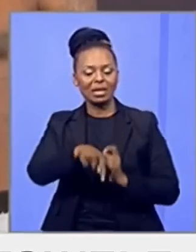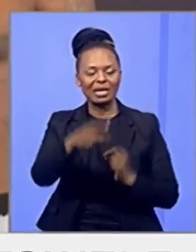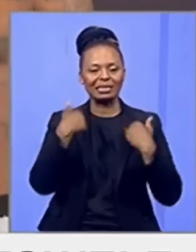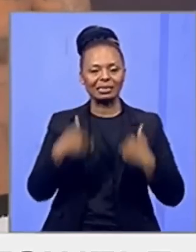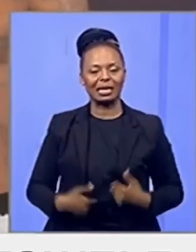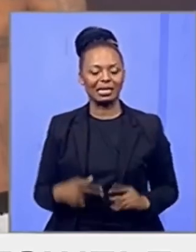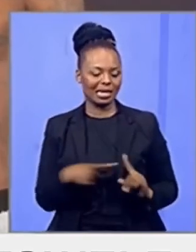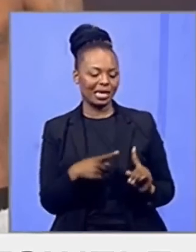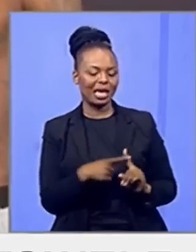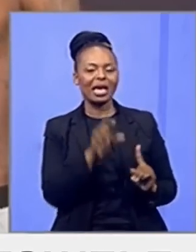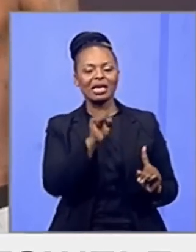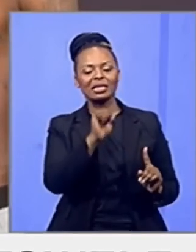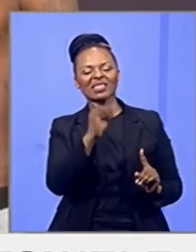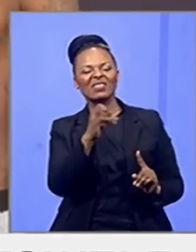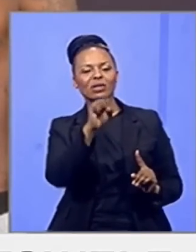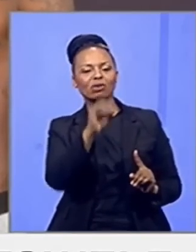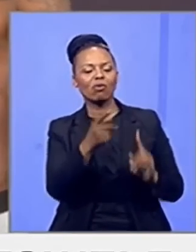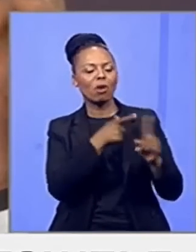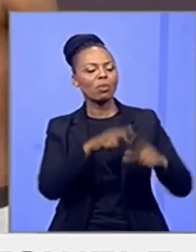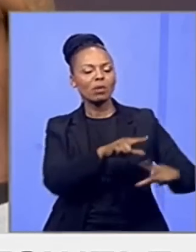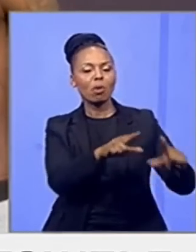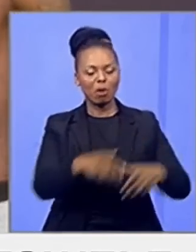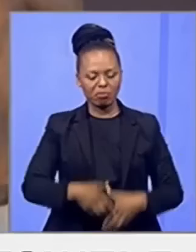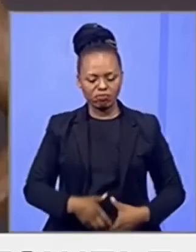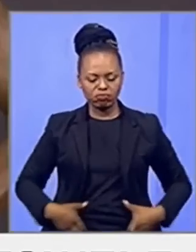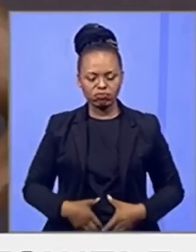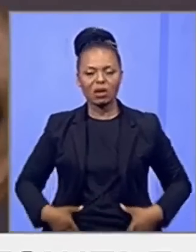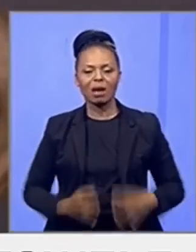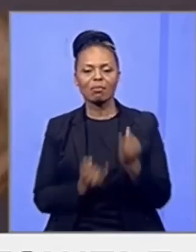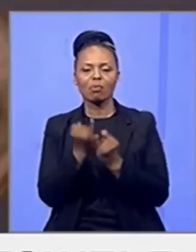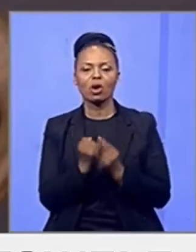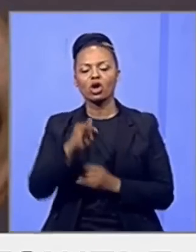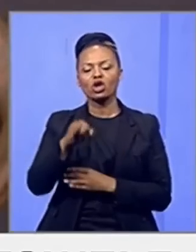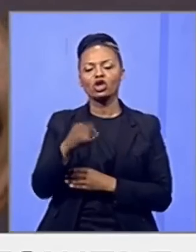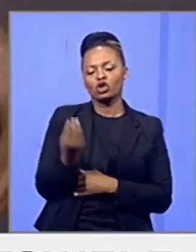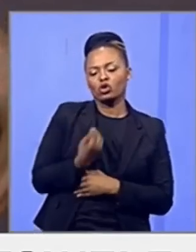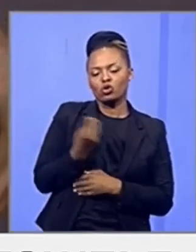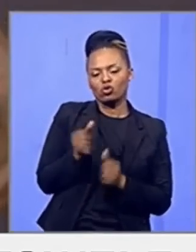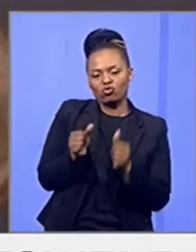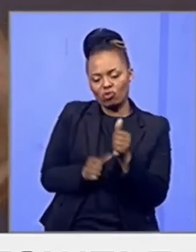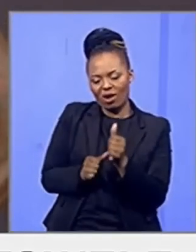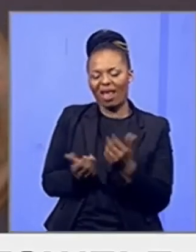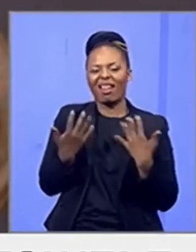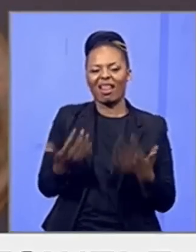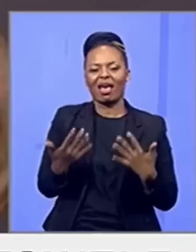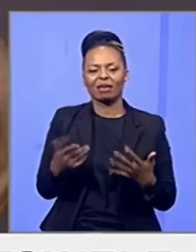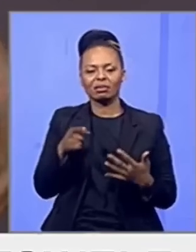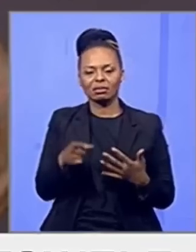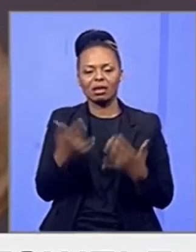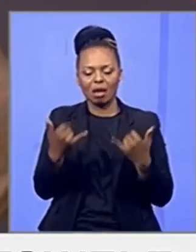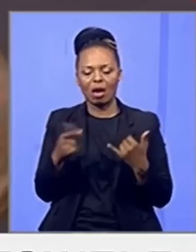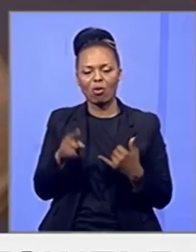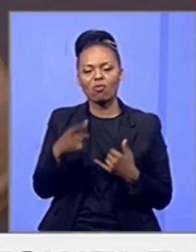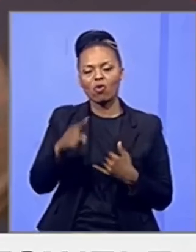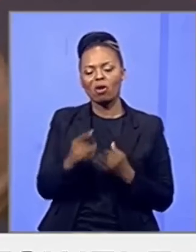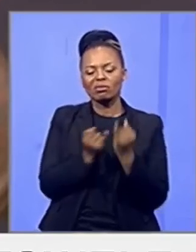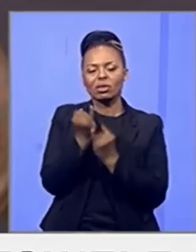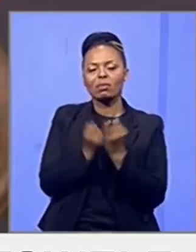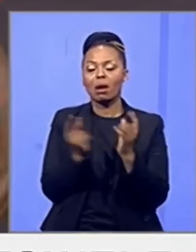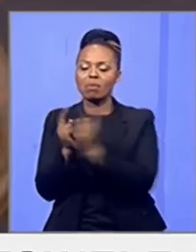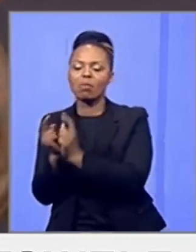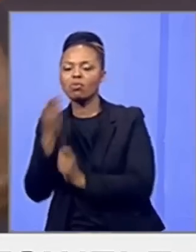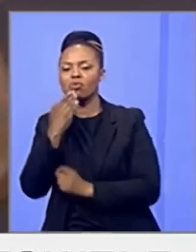wa Limpopo o tlo lwela lepanta la junior lightweight title kgahlanong le Asanda Ginqi go tšwa ka Eastern